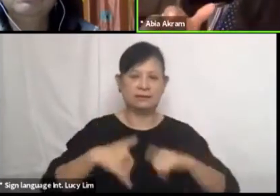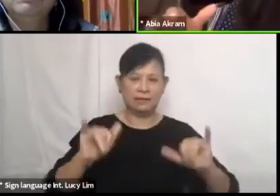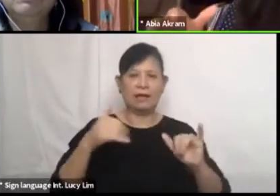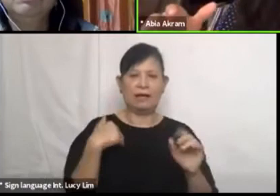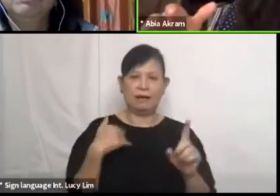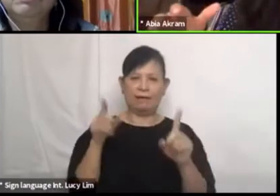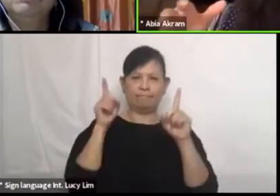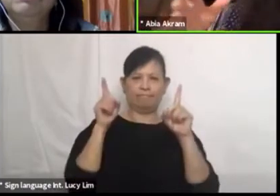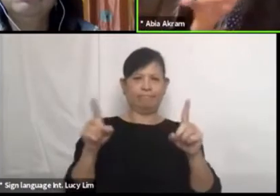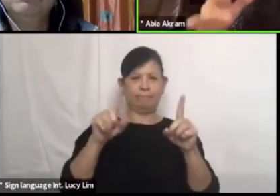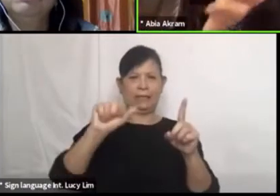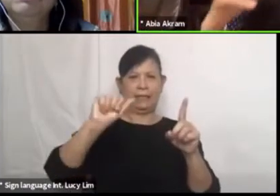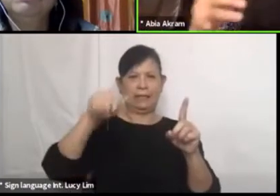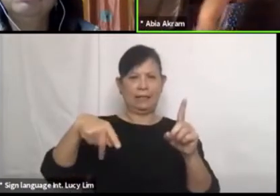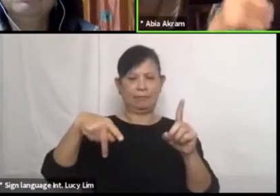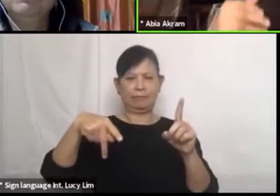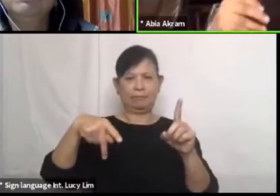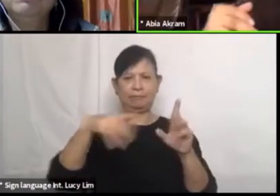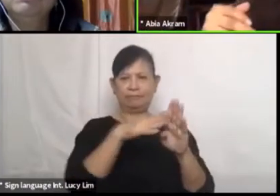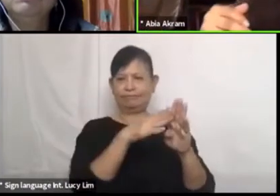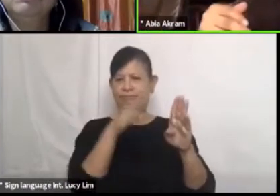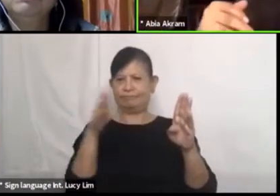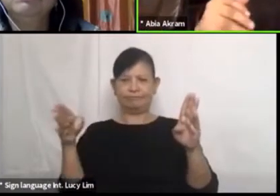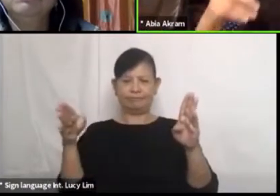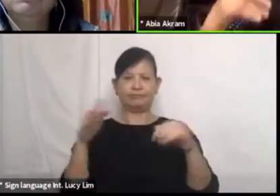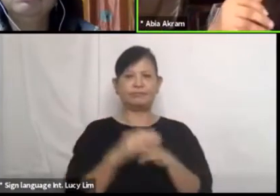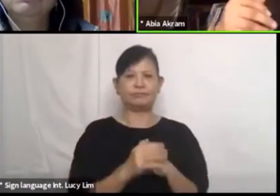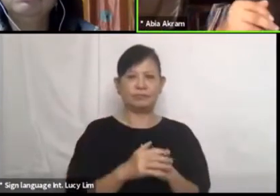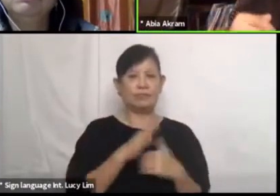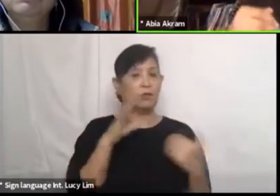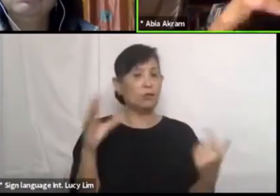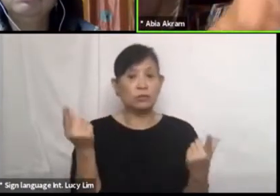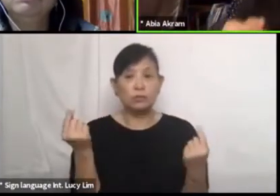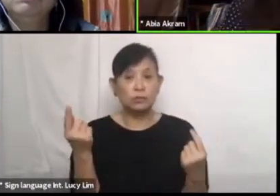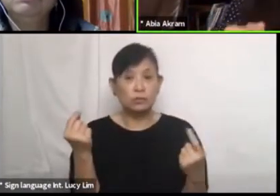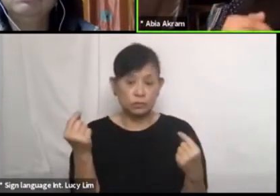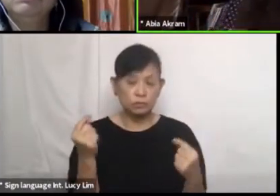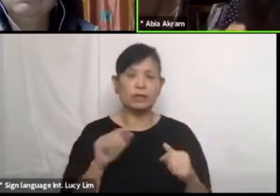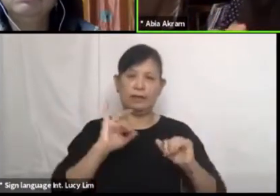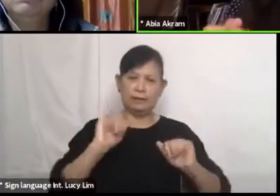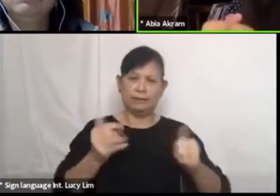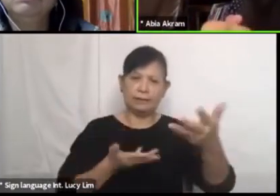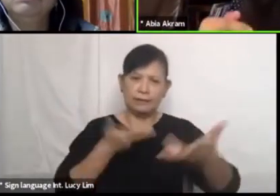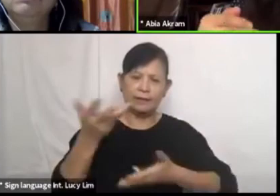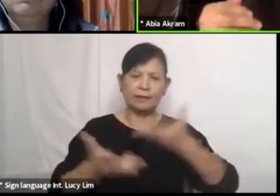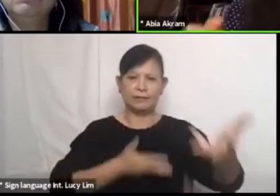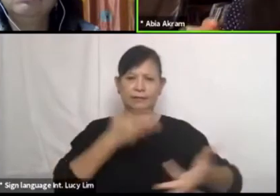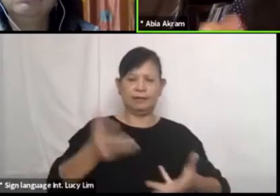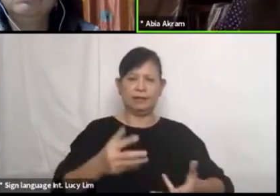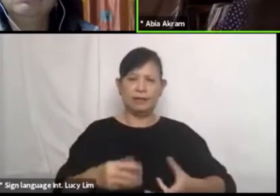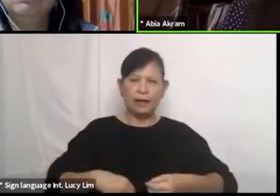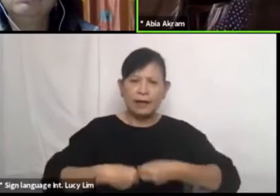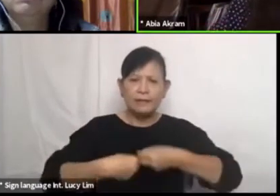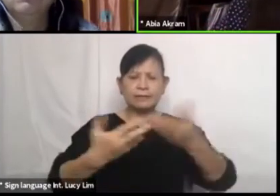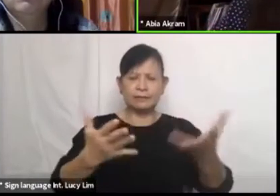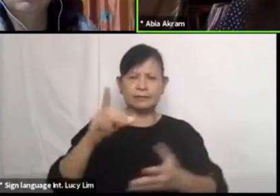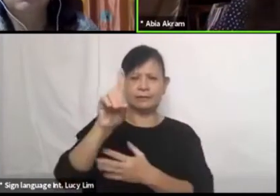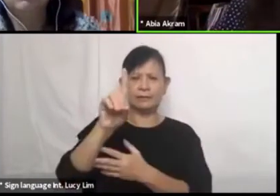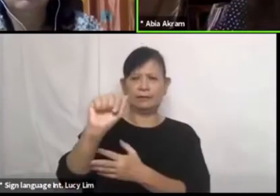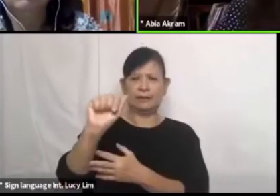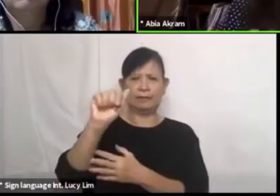that exist. What we need to do is engaging and giving the platform to the disabled